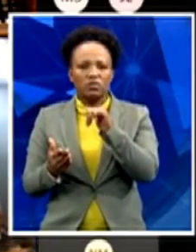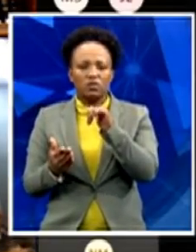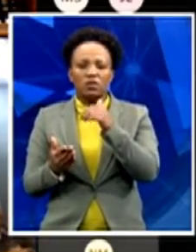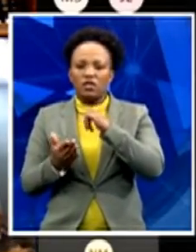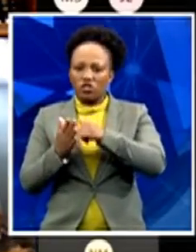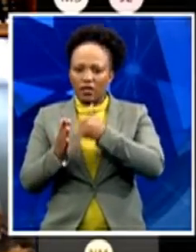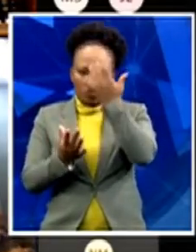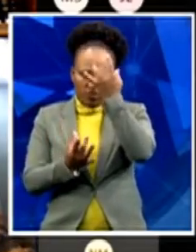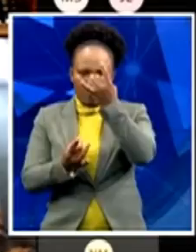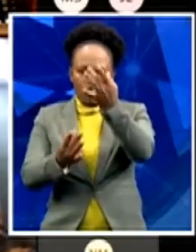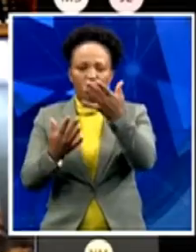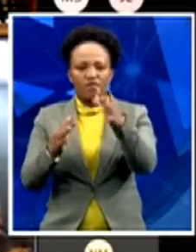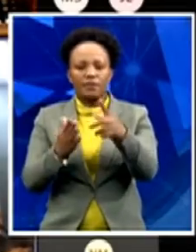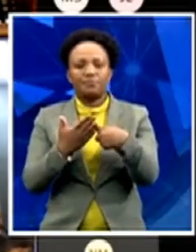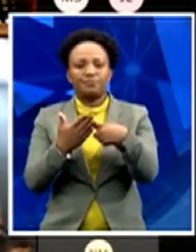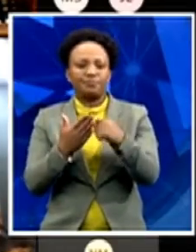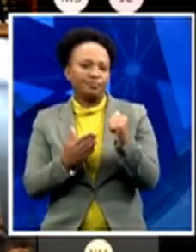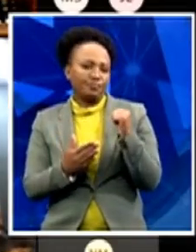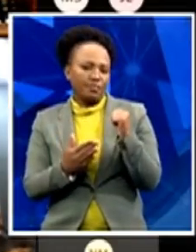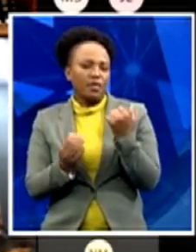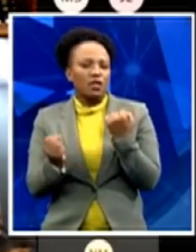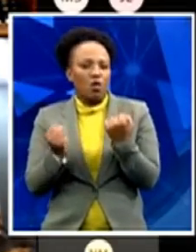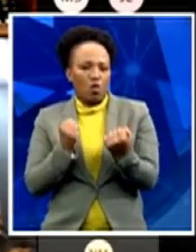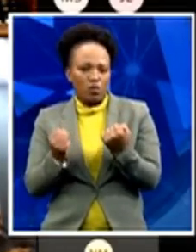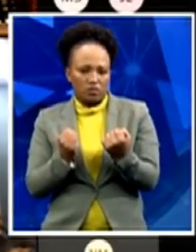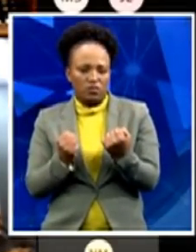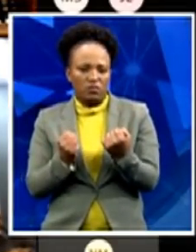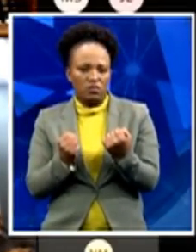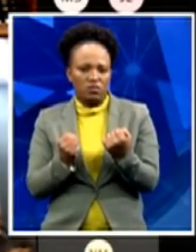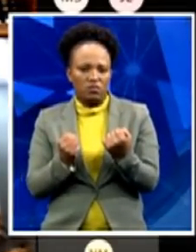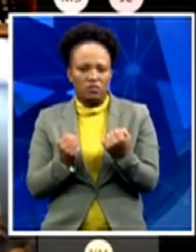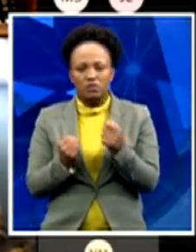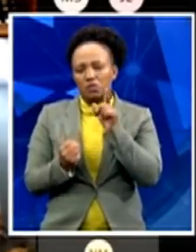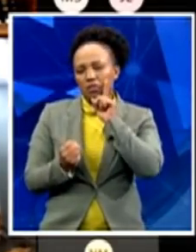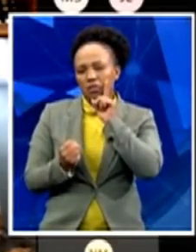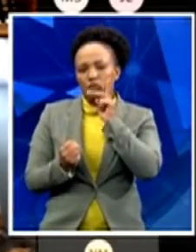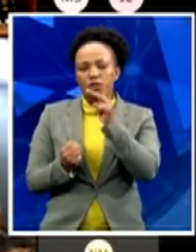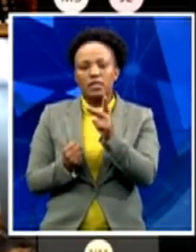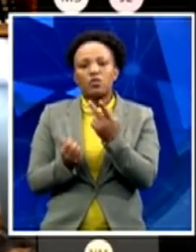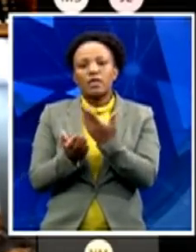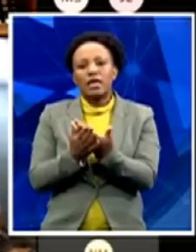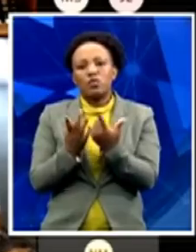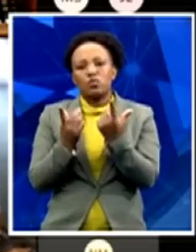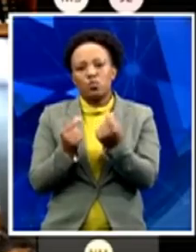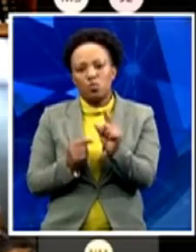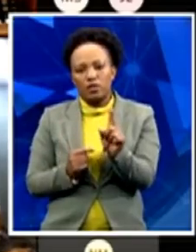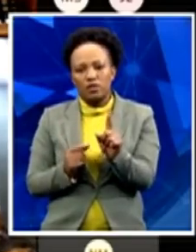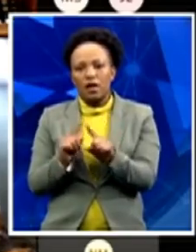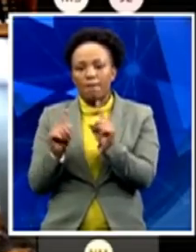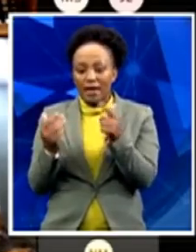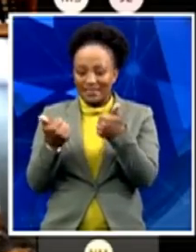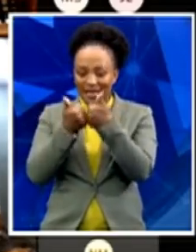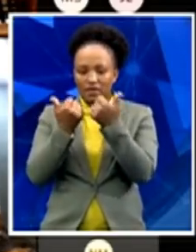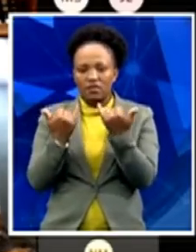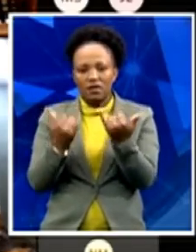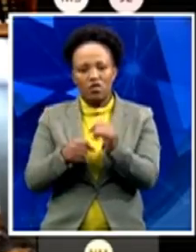at court to see what could be done, but the challenge is the COVID restrictions. So